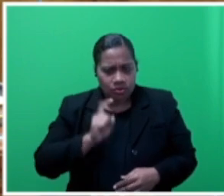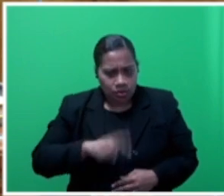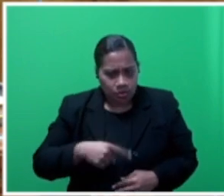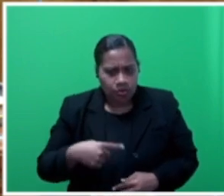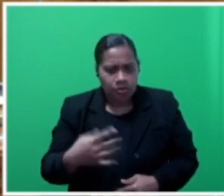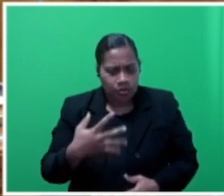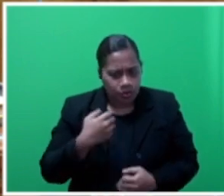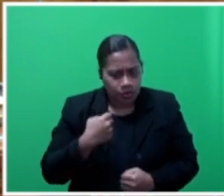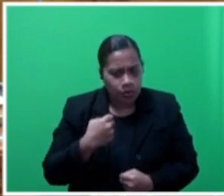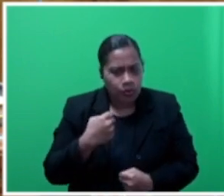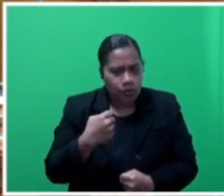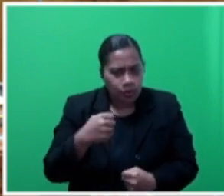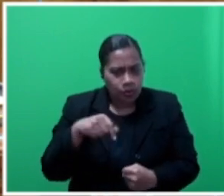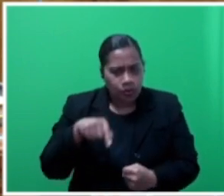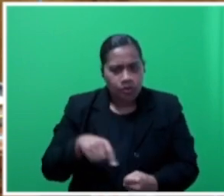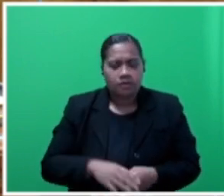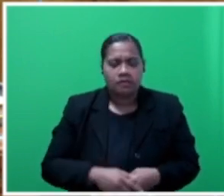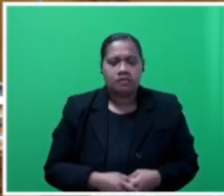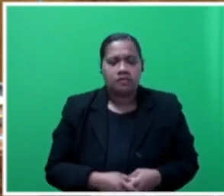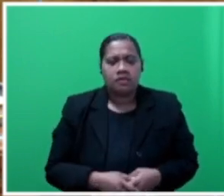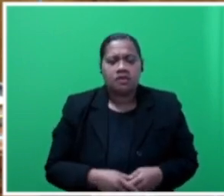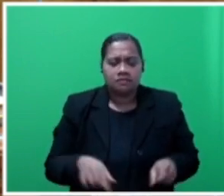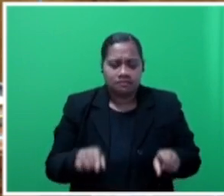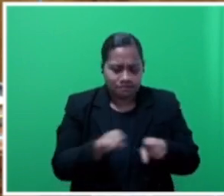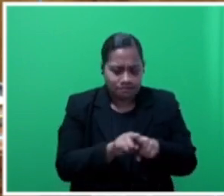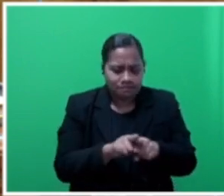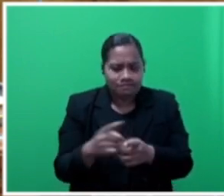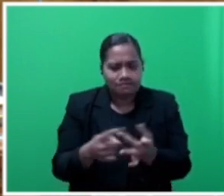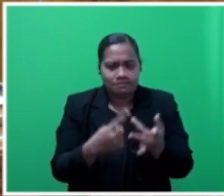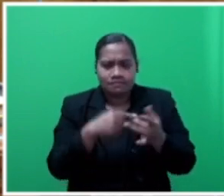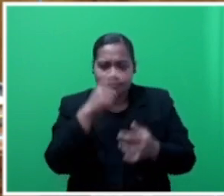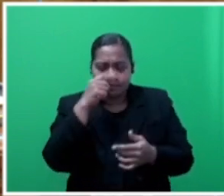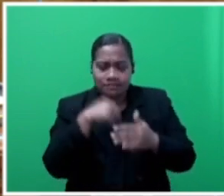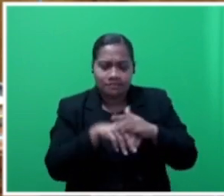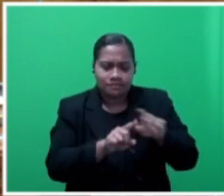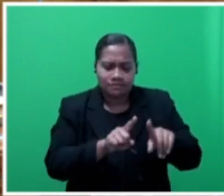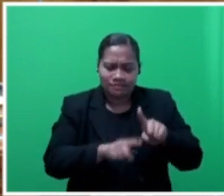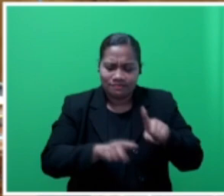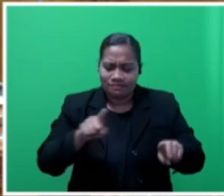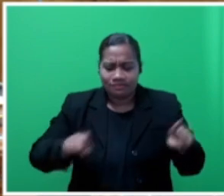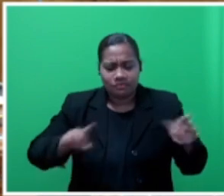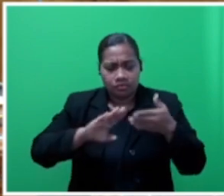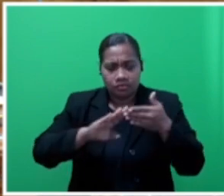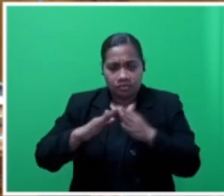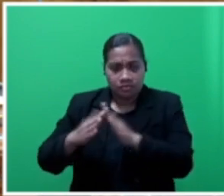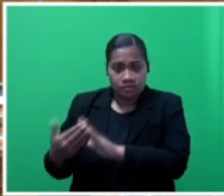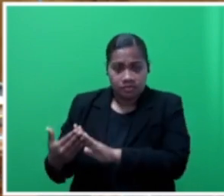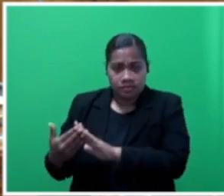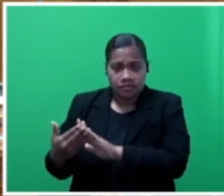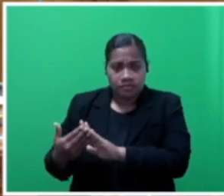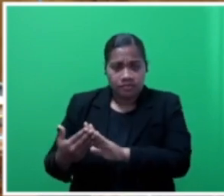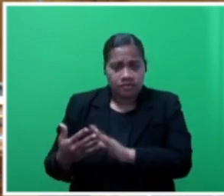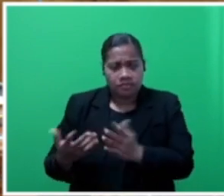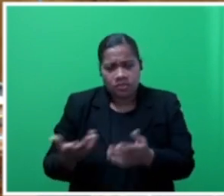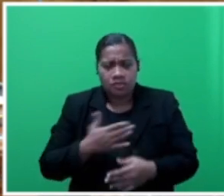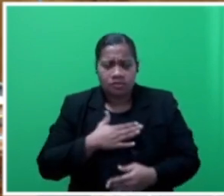good, so as other people in other different communities. It would be